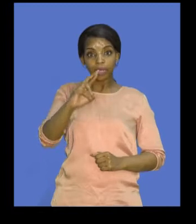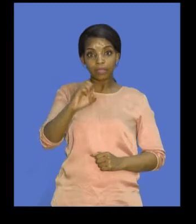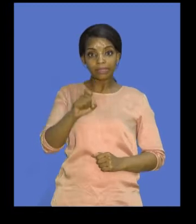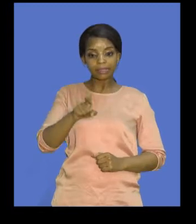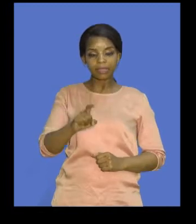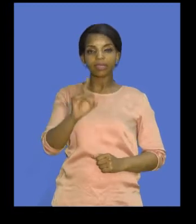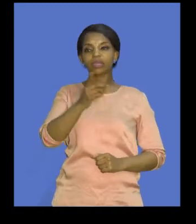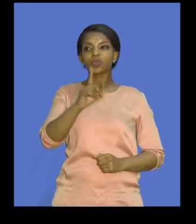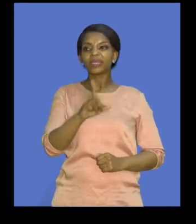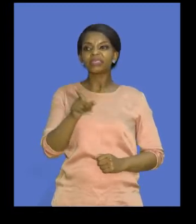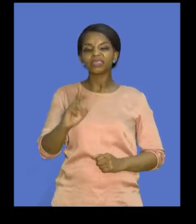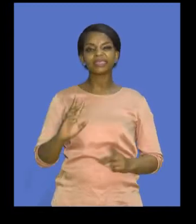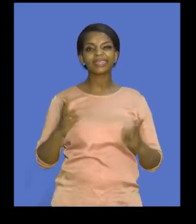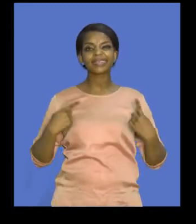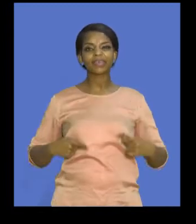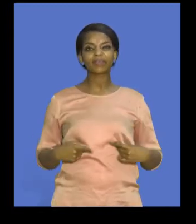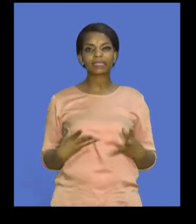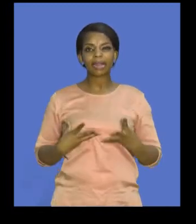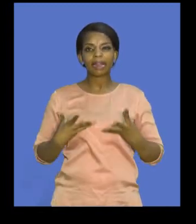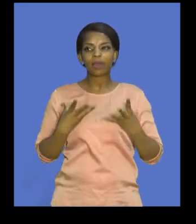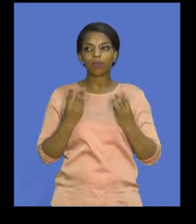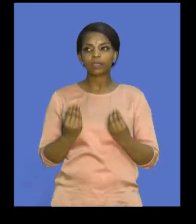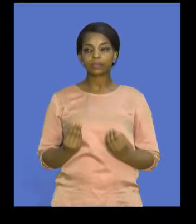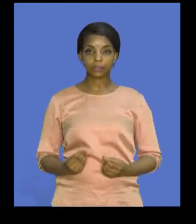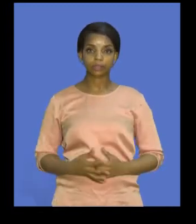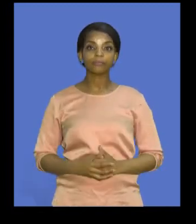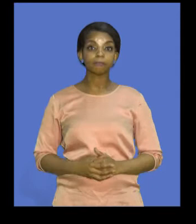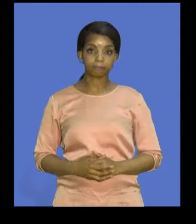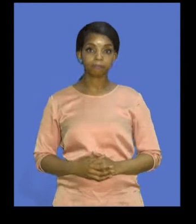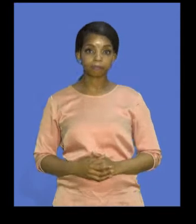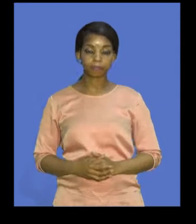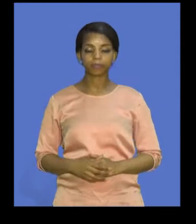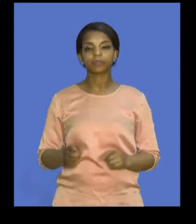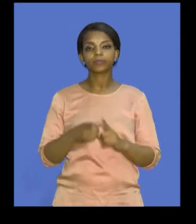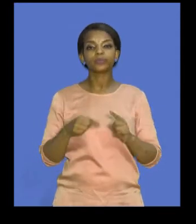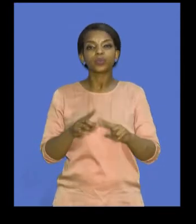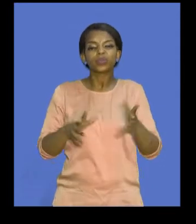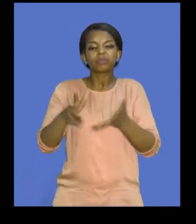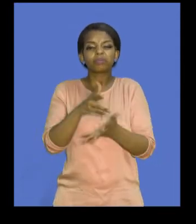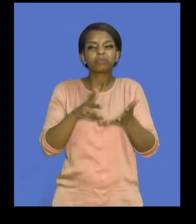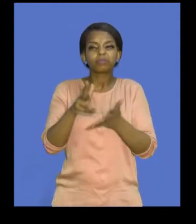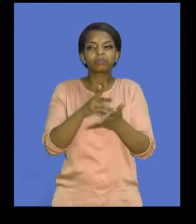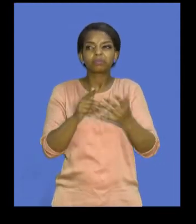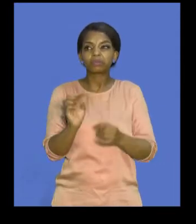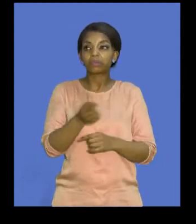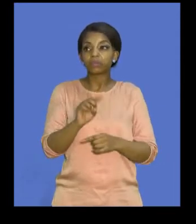right? Have you thought about the factors, quantities, right?